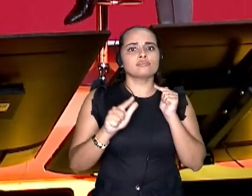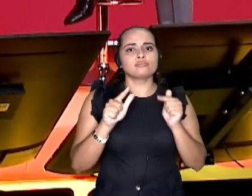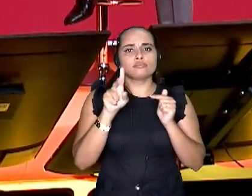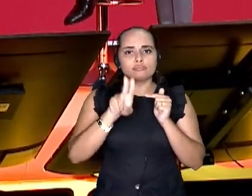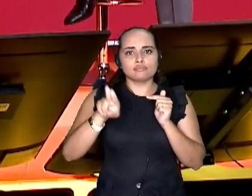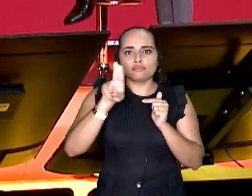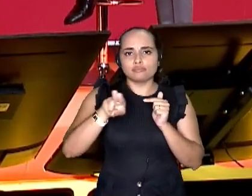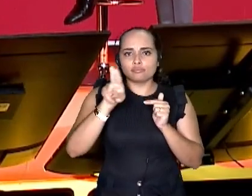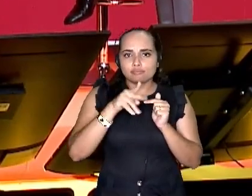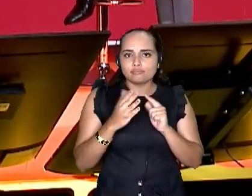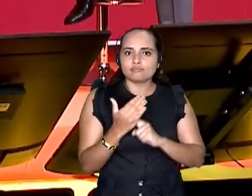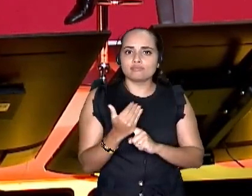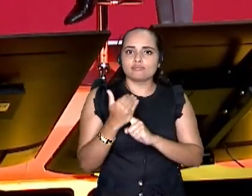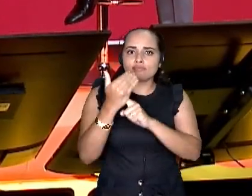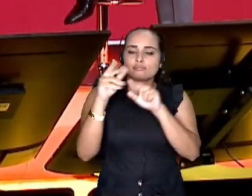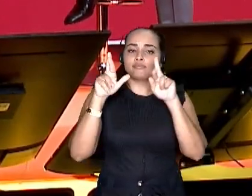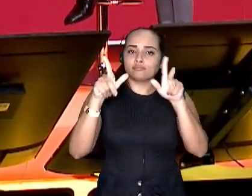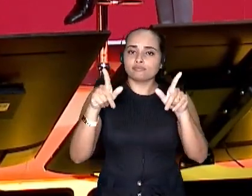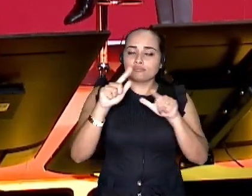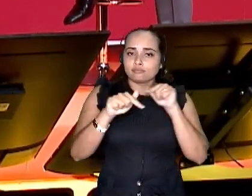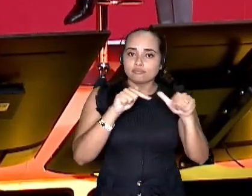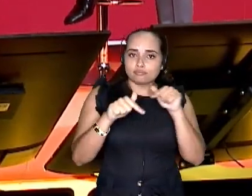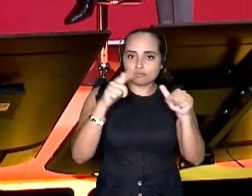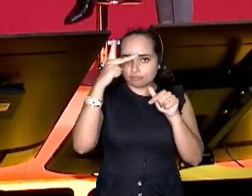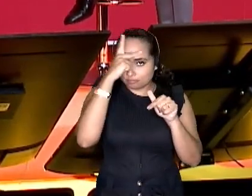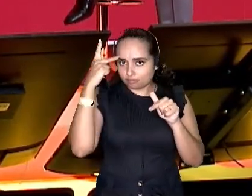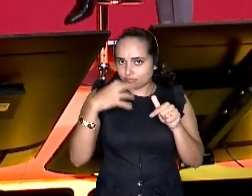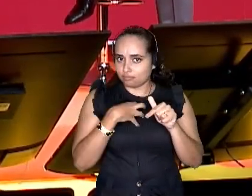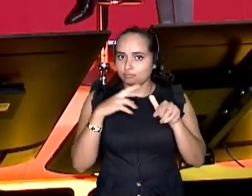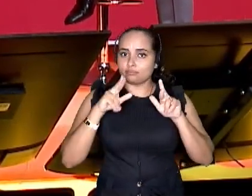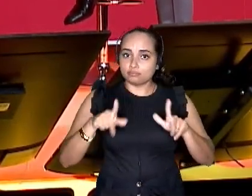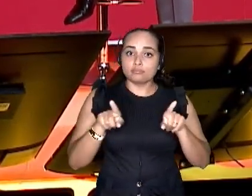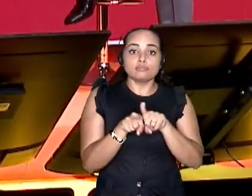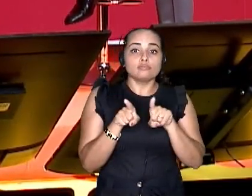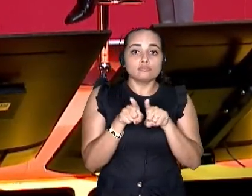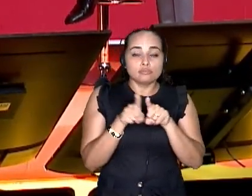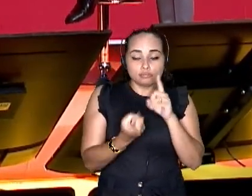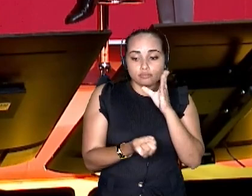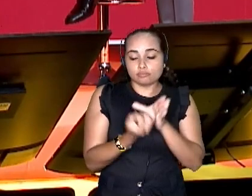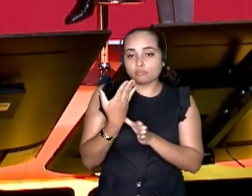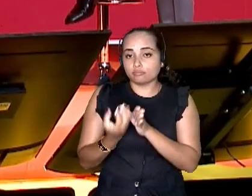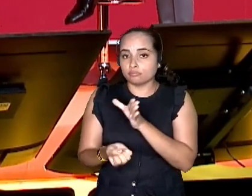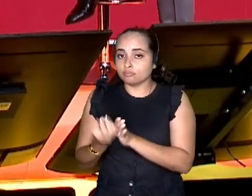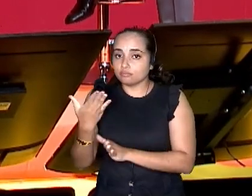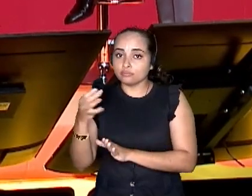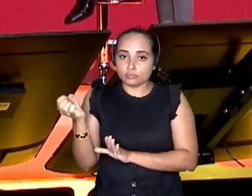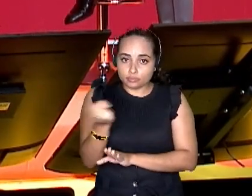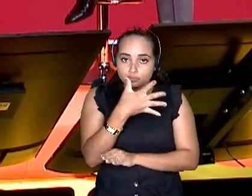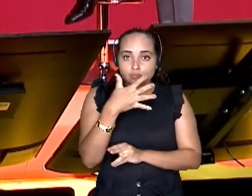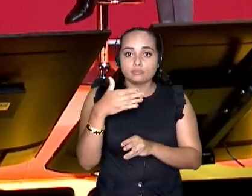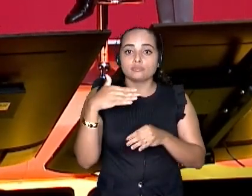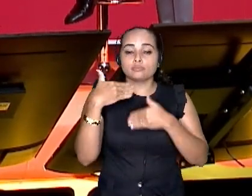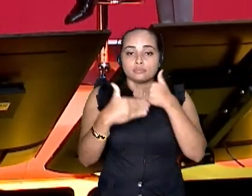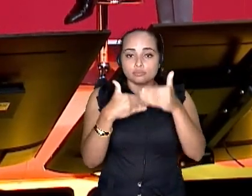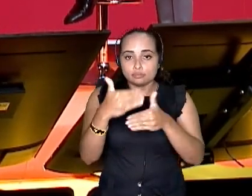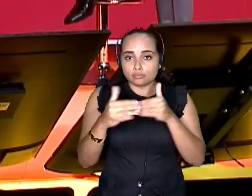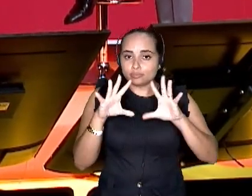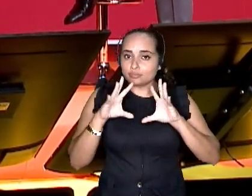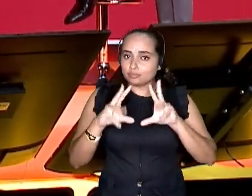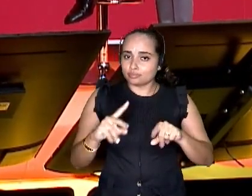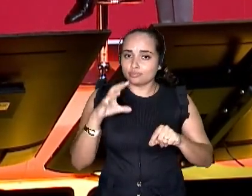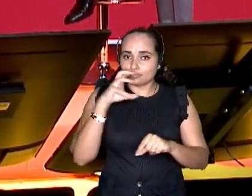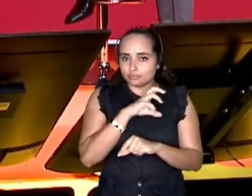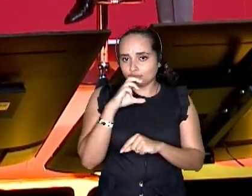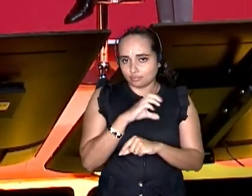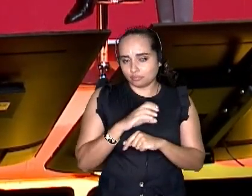accommodate their people, create new supply chains from scratch. And we have done it at record speeds. So the answer is no, there